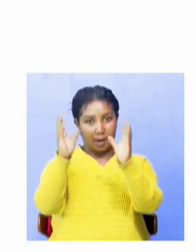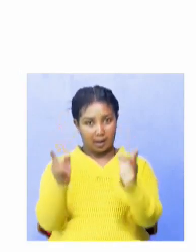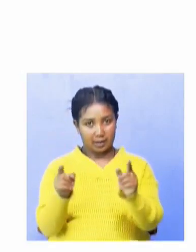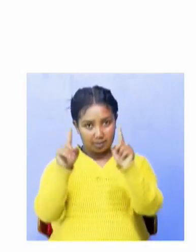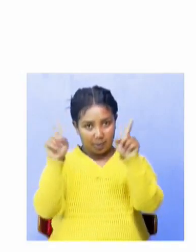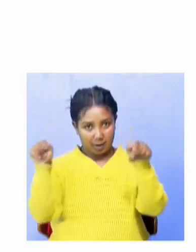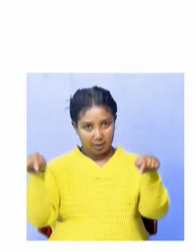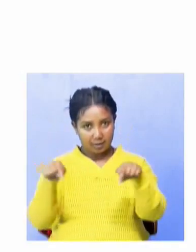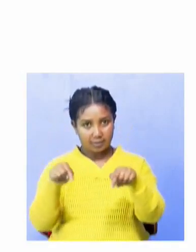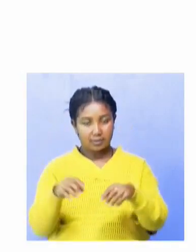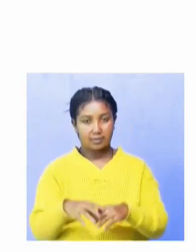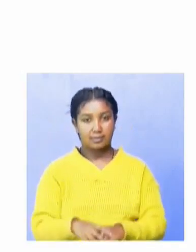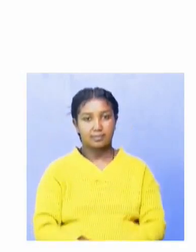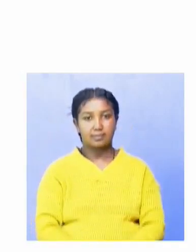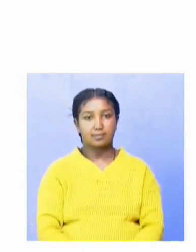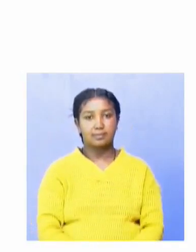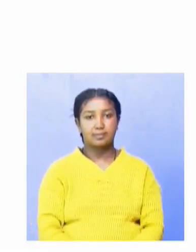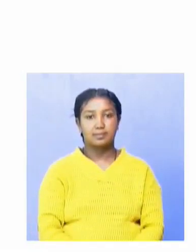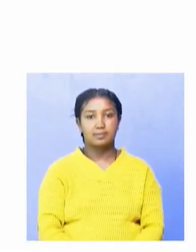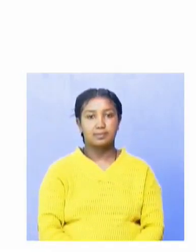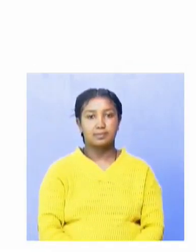brackets.